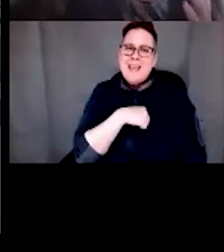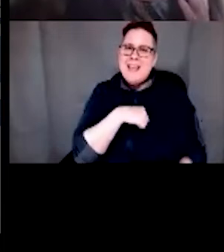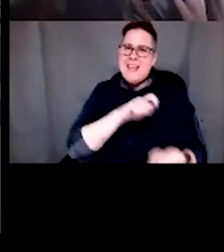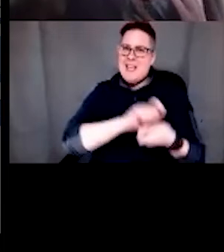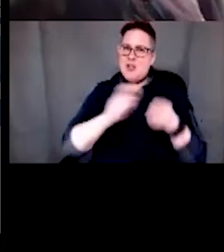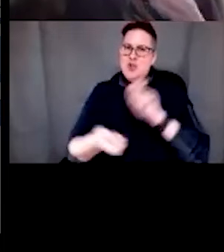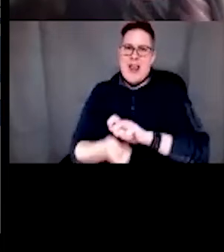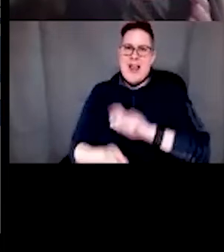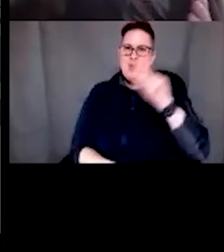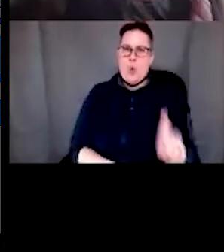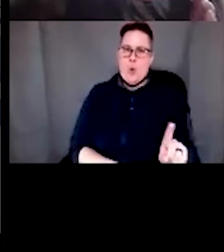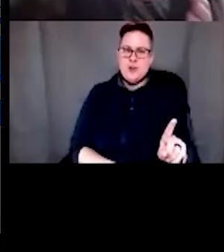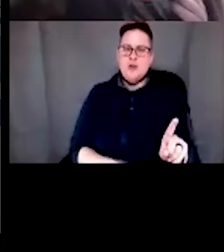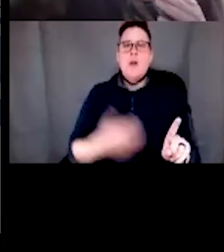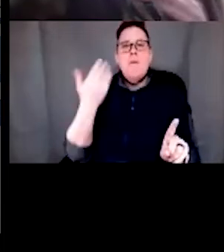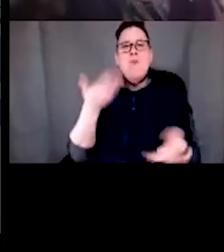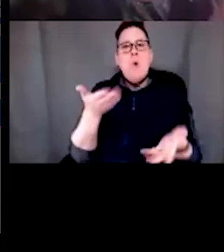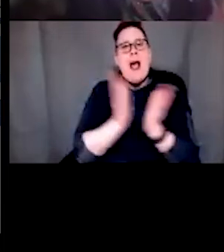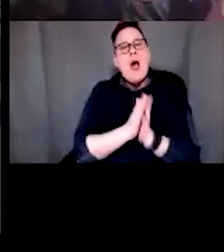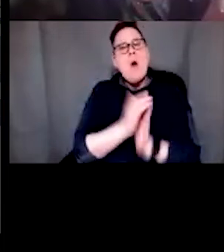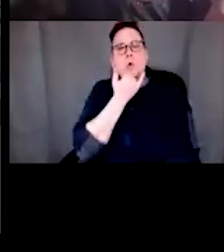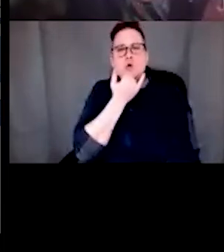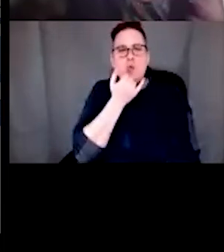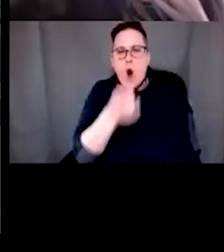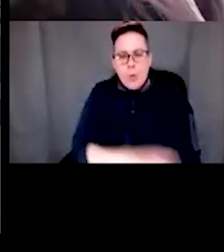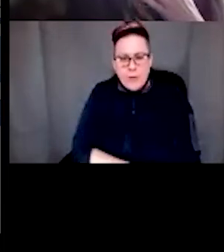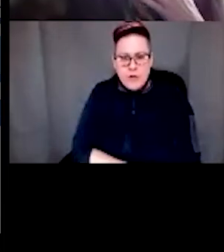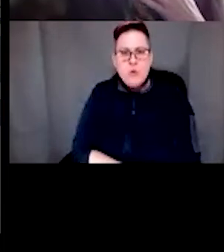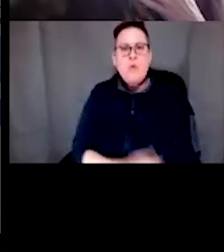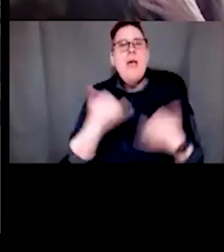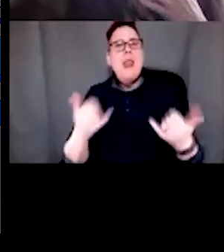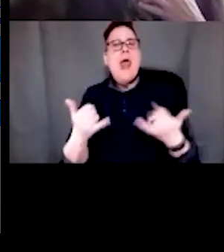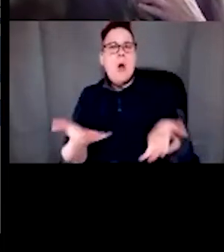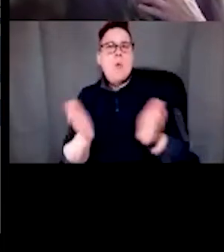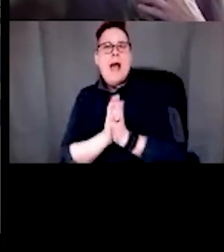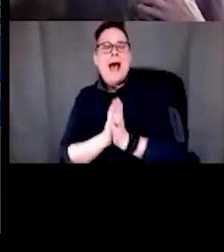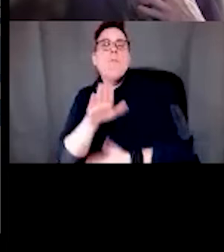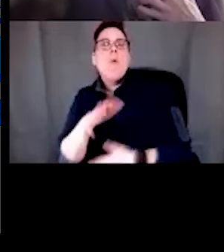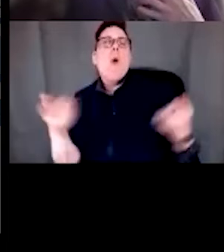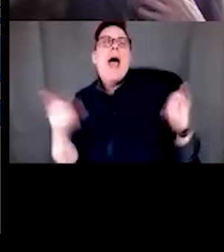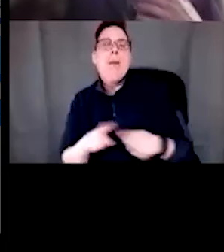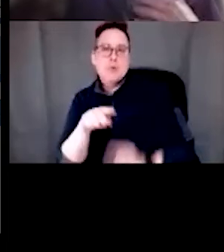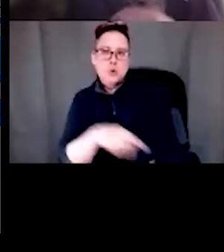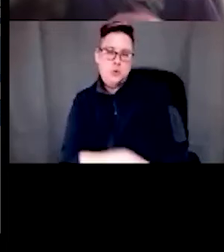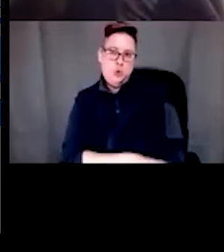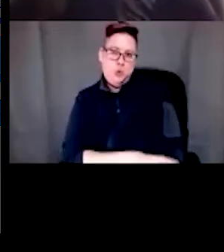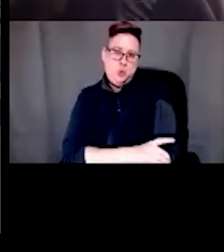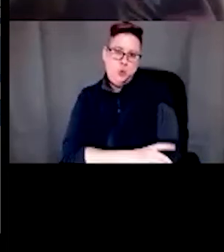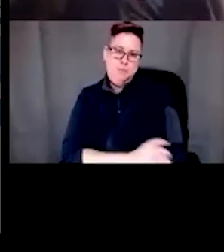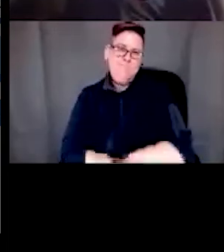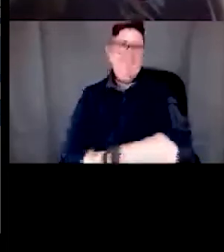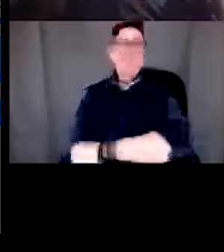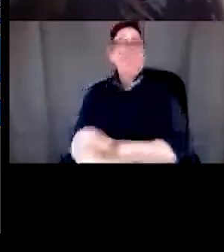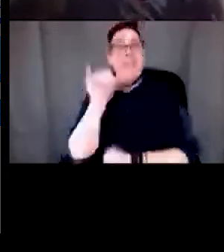question. We no longer ask people what's wrong with them. Now we ask them what happened to them. And that